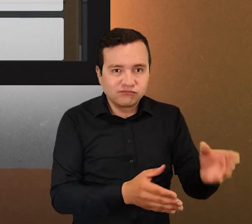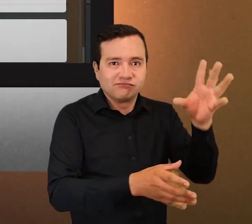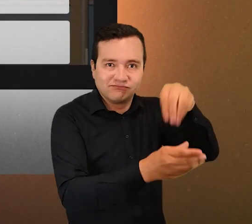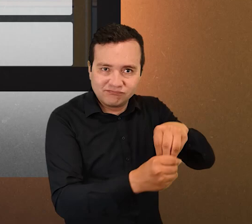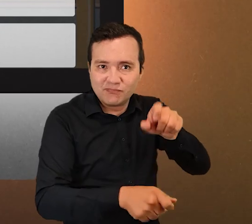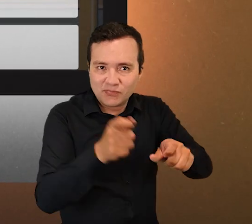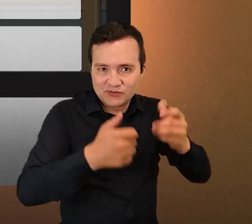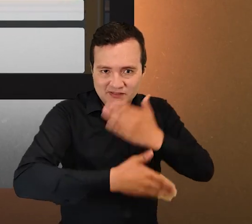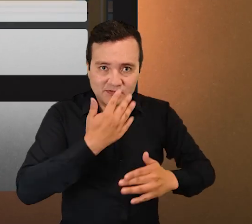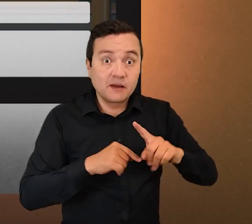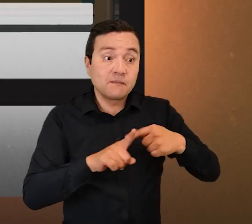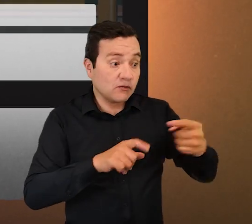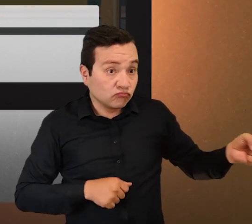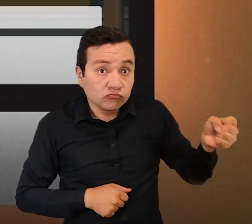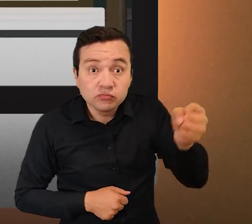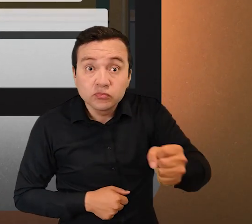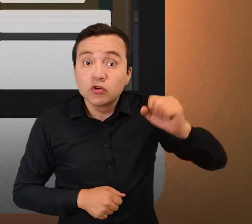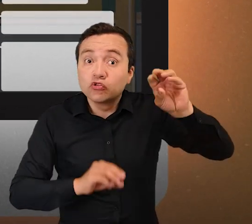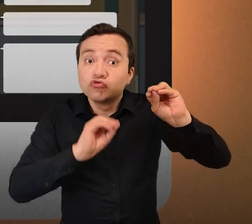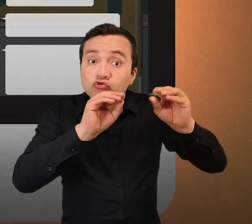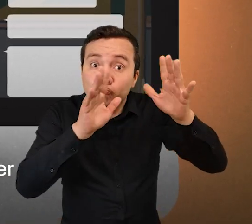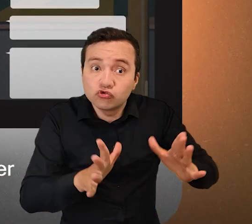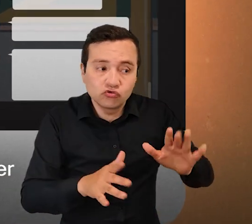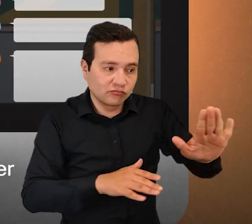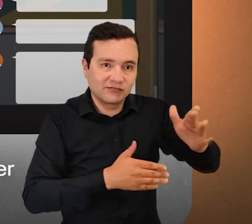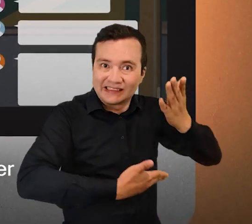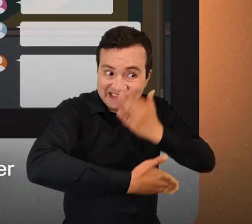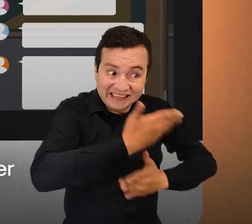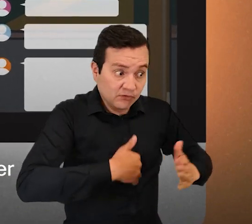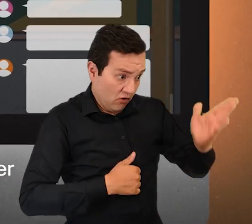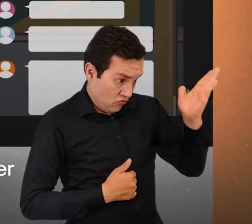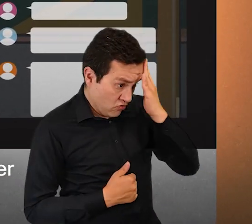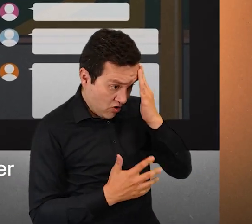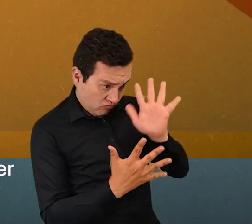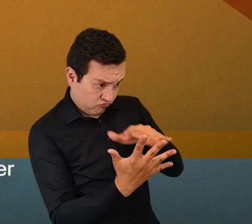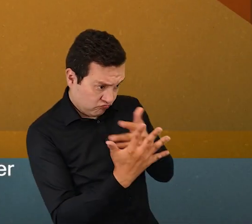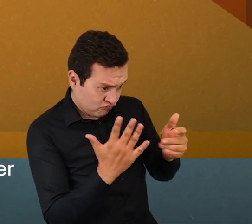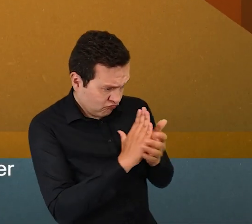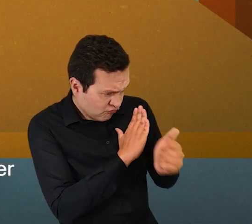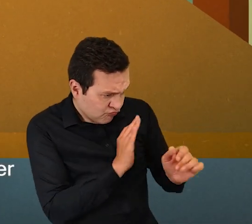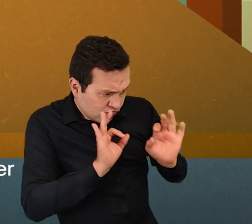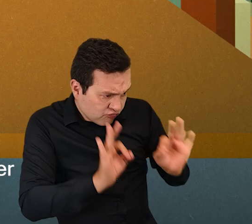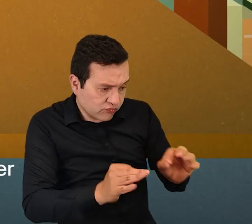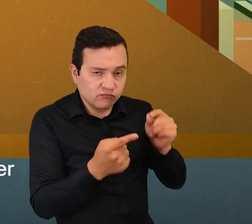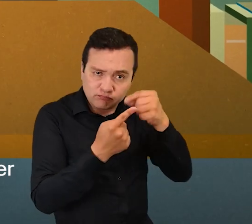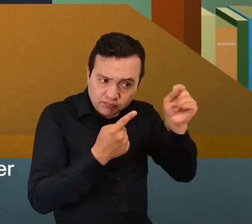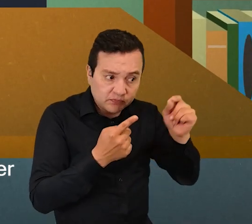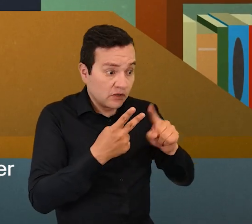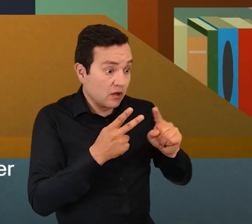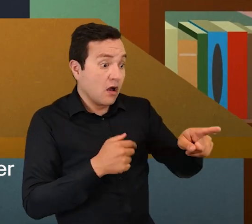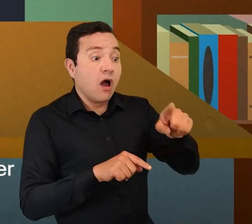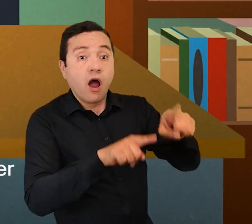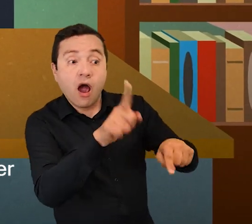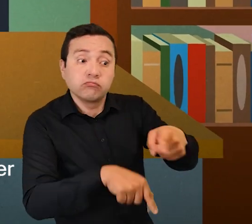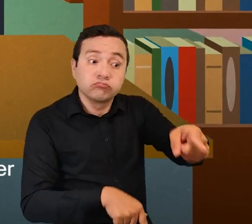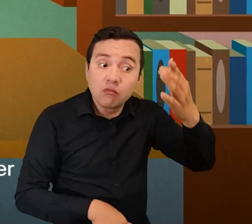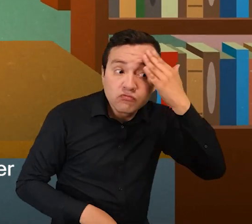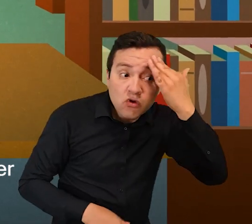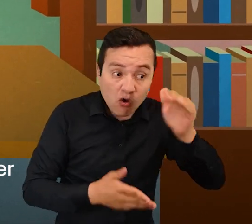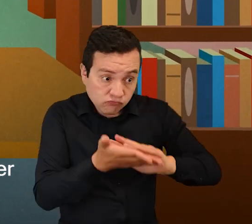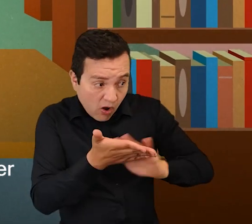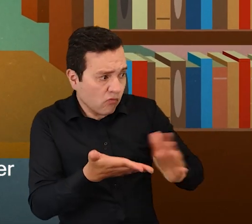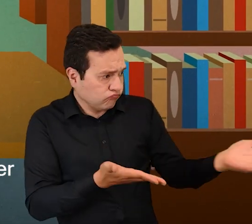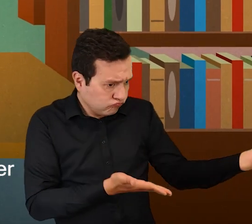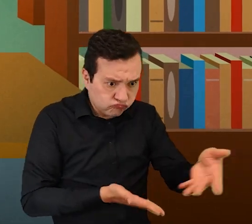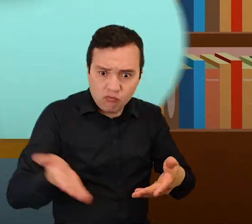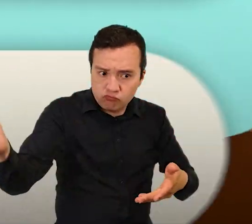Employ teachers, including teachers with disabilities, qualified in sign language, Braille, and other accessible means, modes,